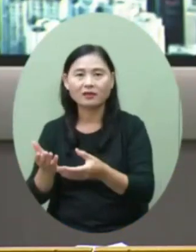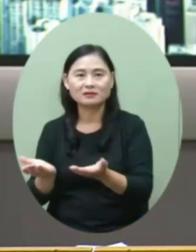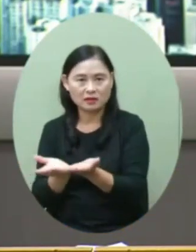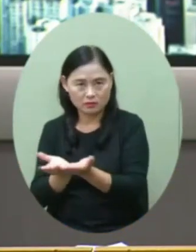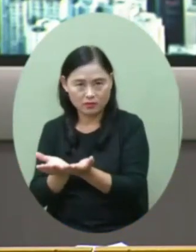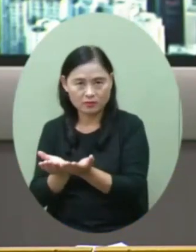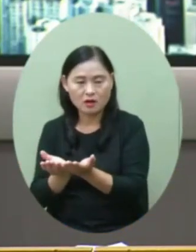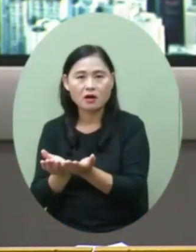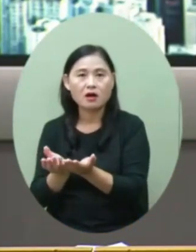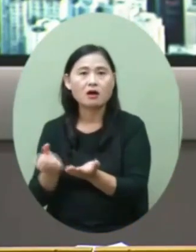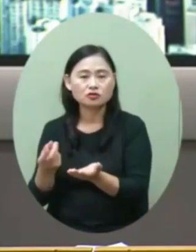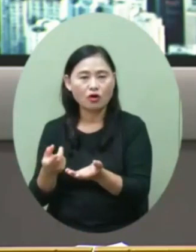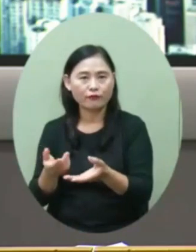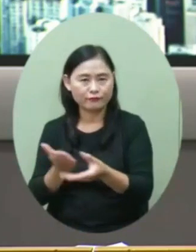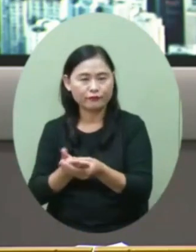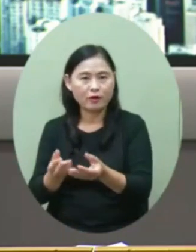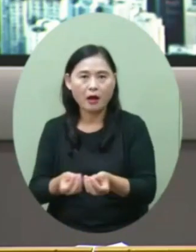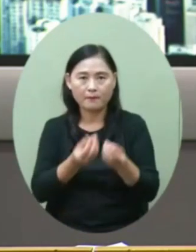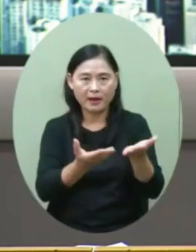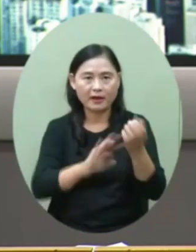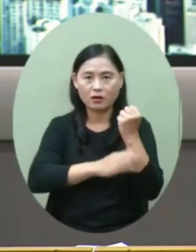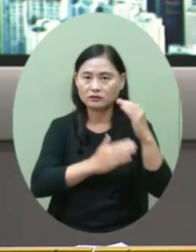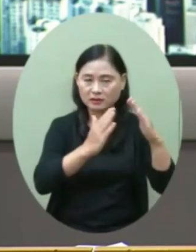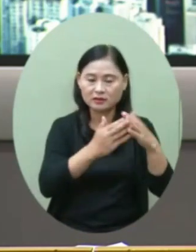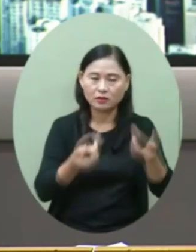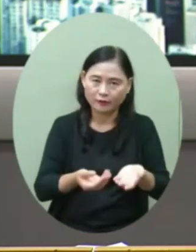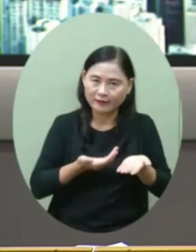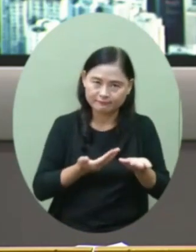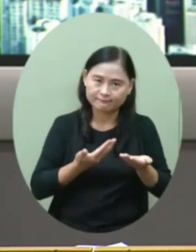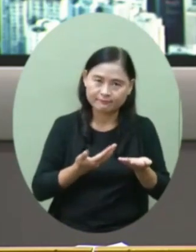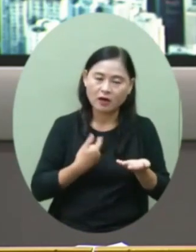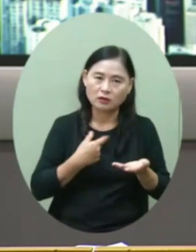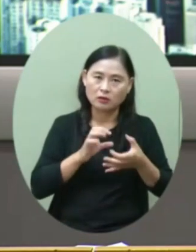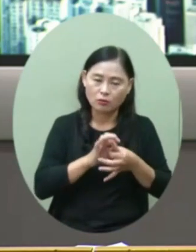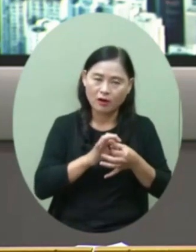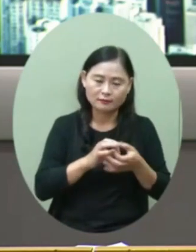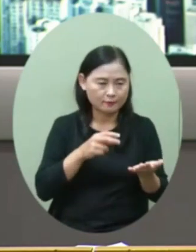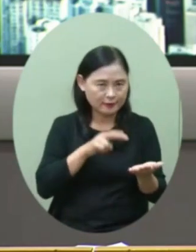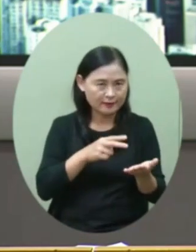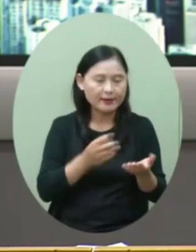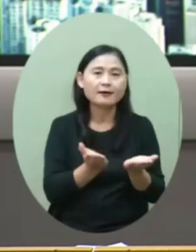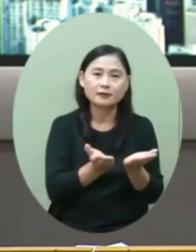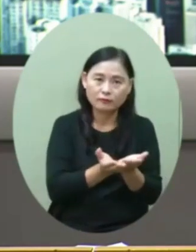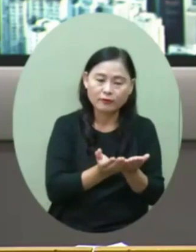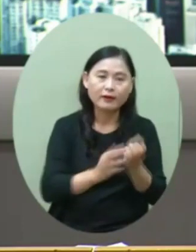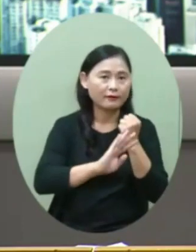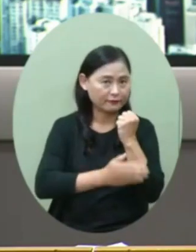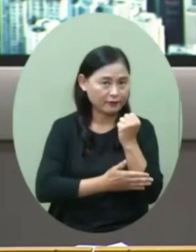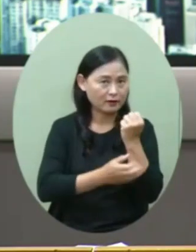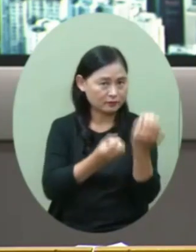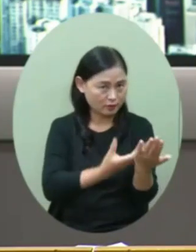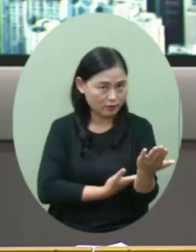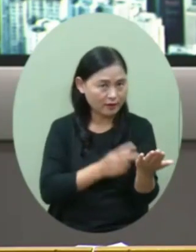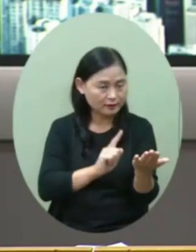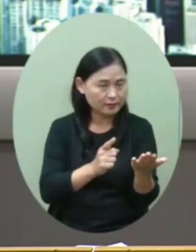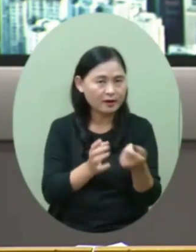law enforcement agency will, of course, try to collect evidence, and then they will submit a file to the Department of Justice, and then we'll look at the evidence, we'll